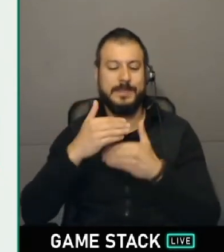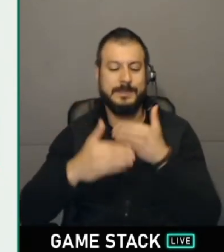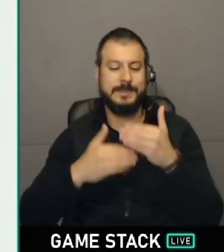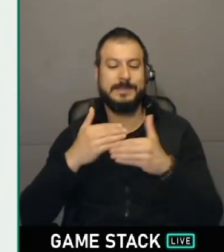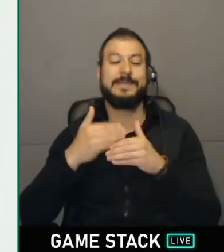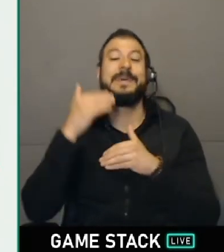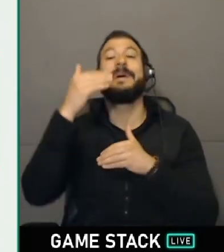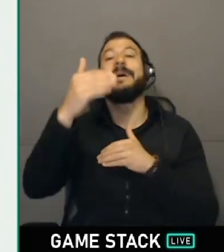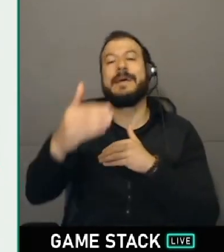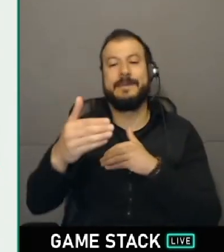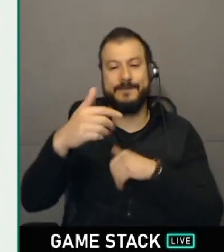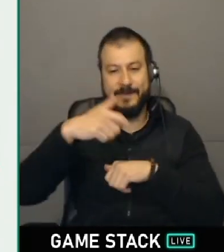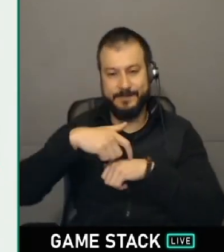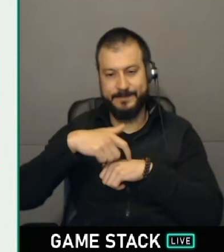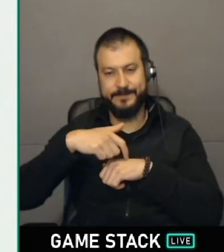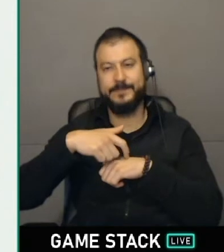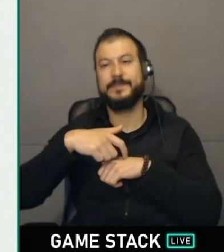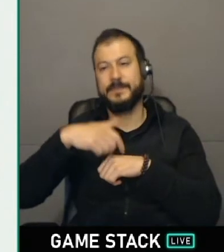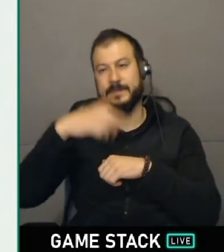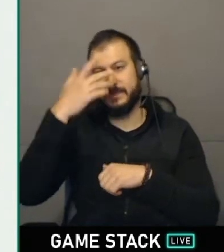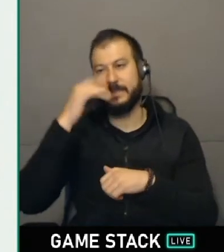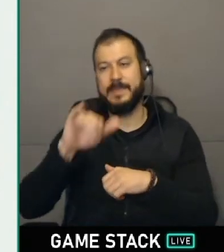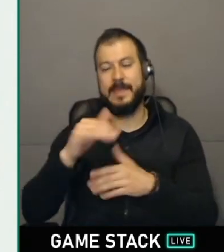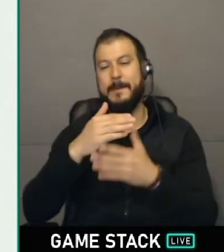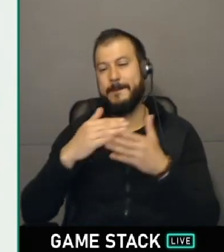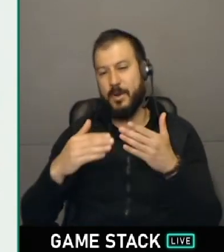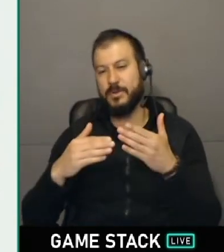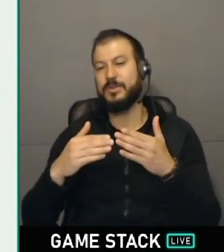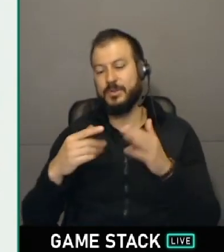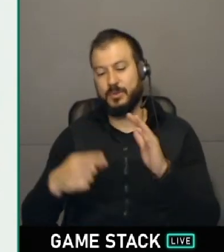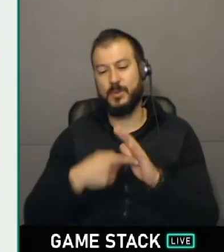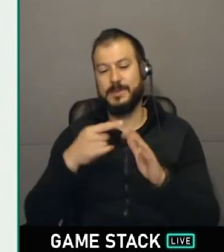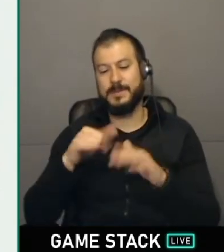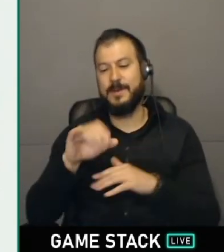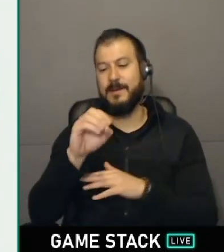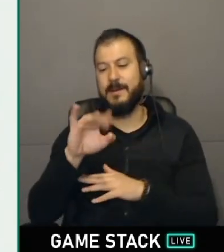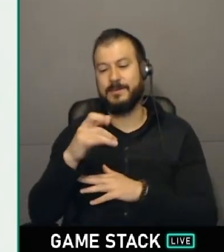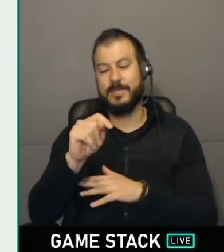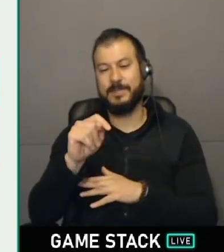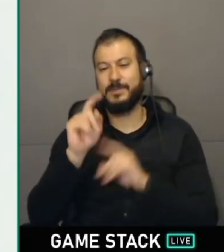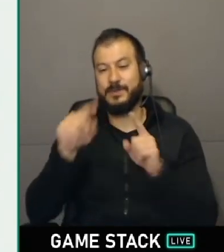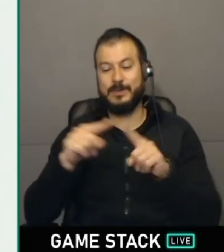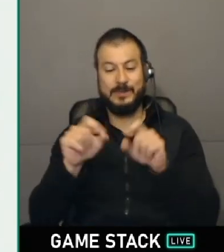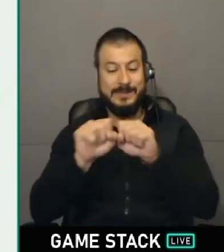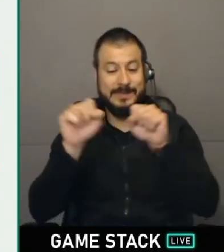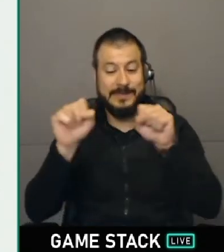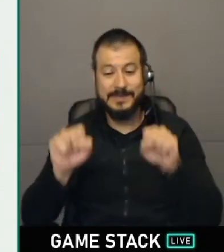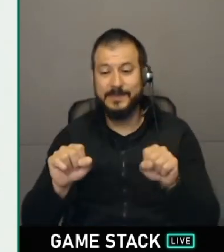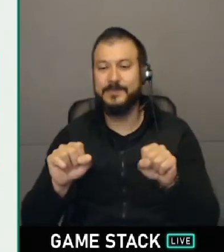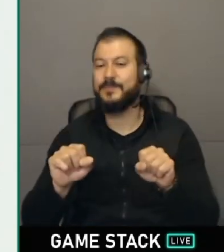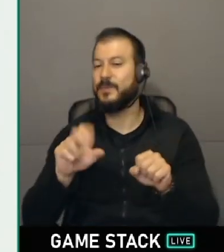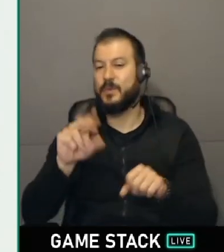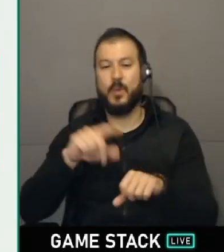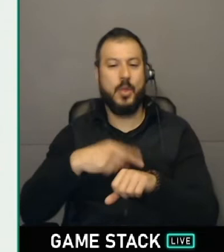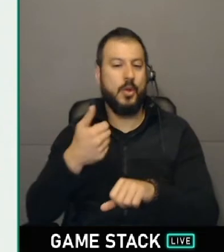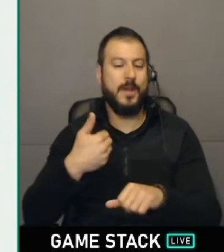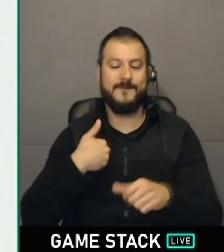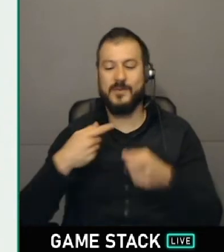time because of that aspect. Is once that object goes to the system, you no longer have control over